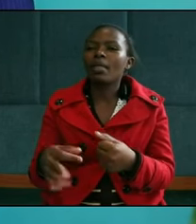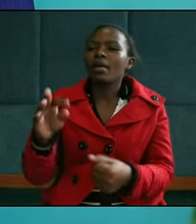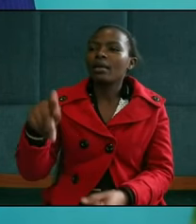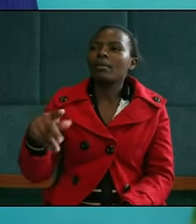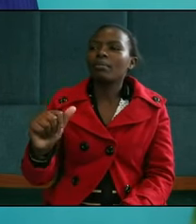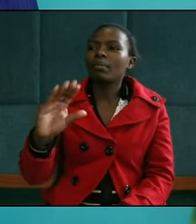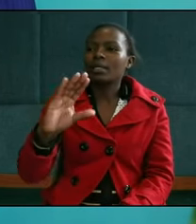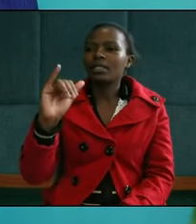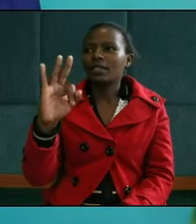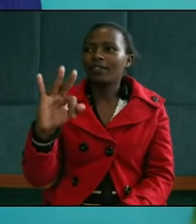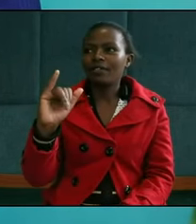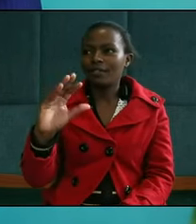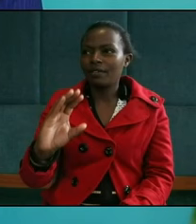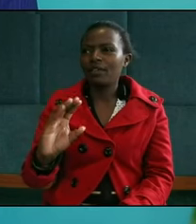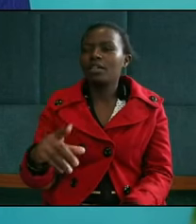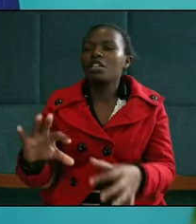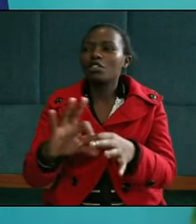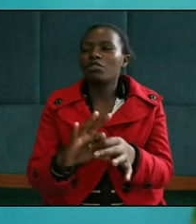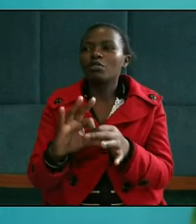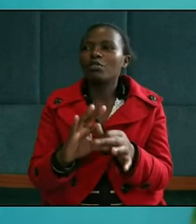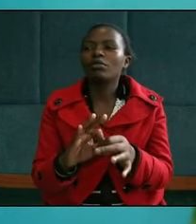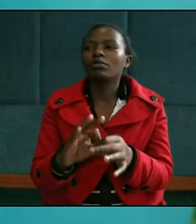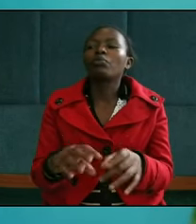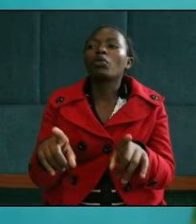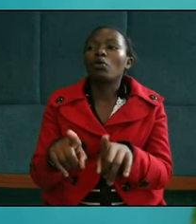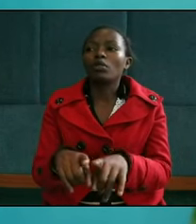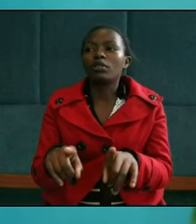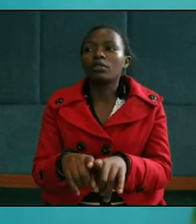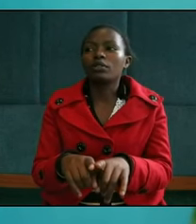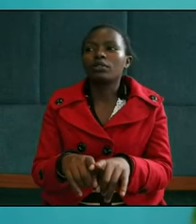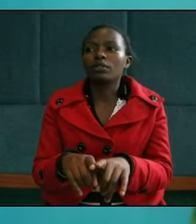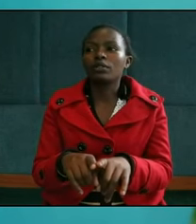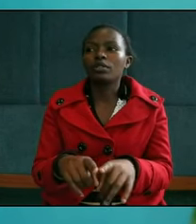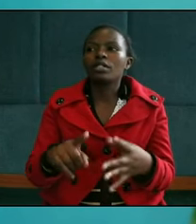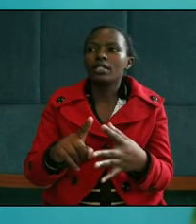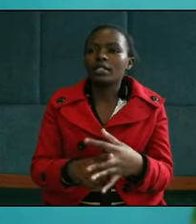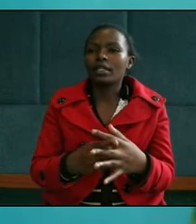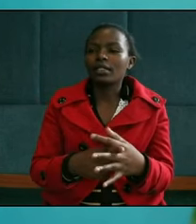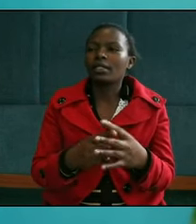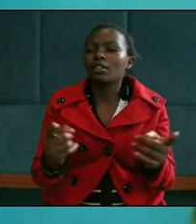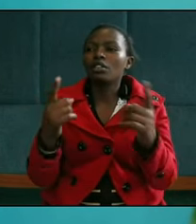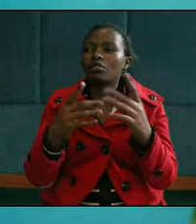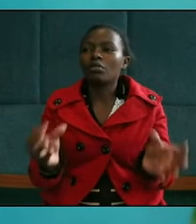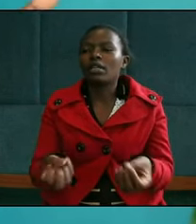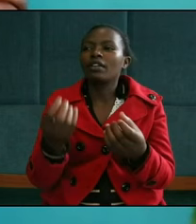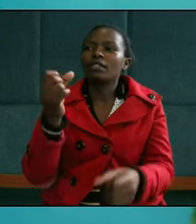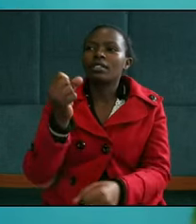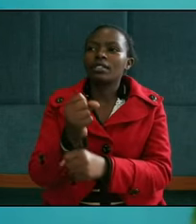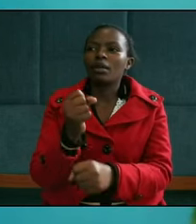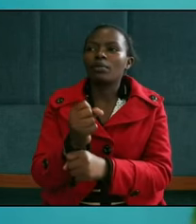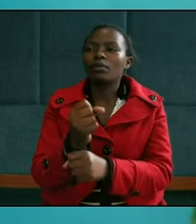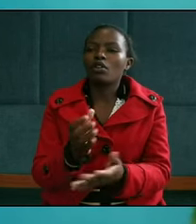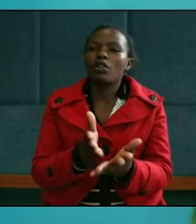the leadership of her president, Pastor Glenn Calicians, assumed the sponsorship of the broadcast over the